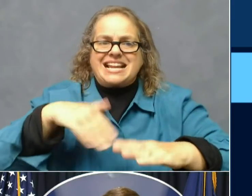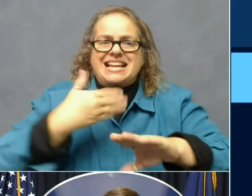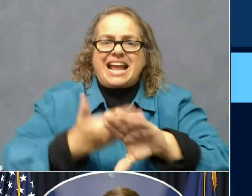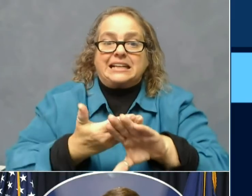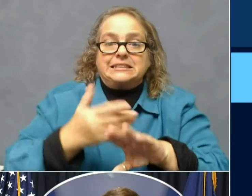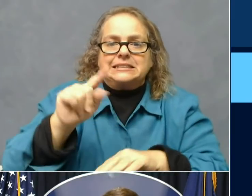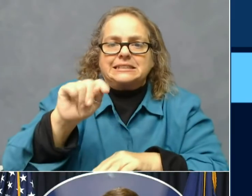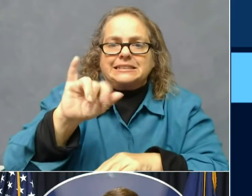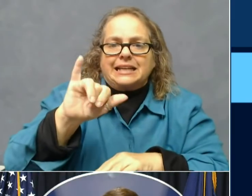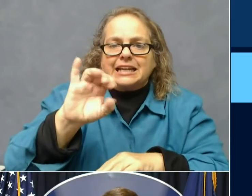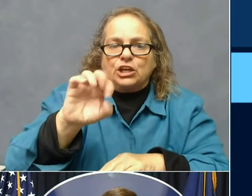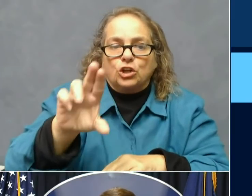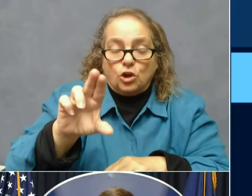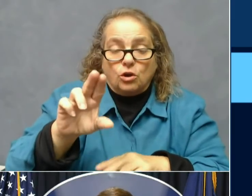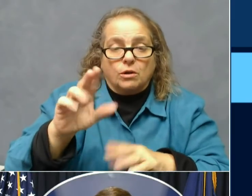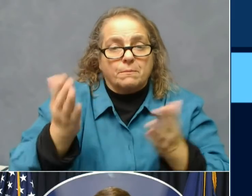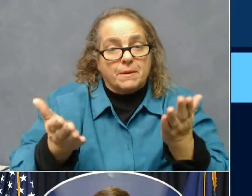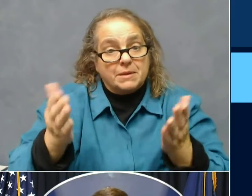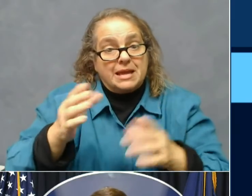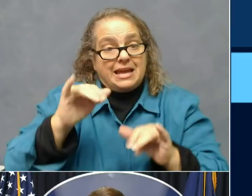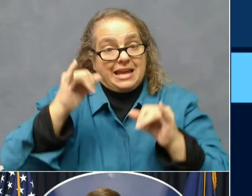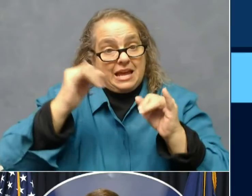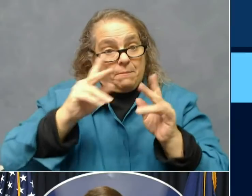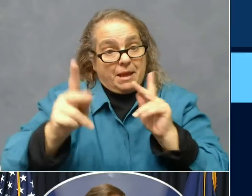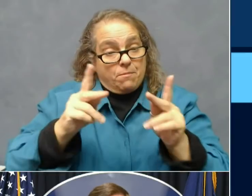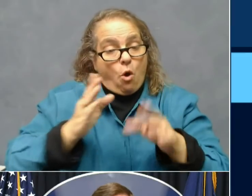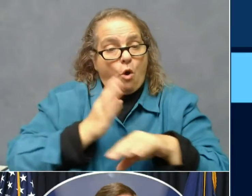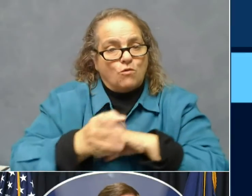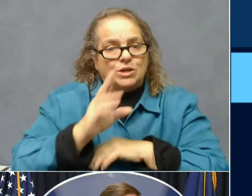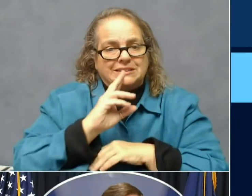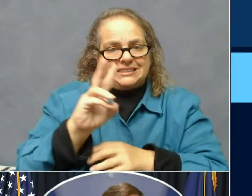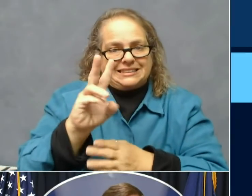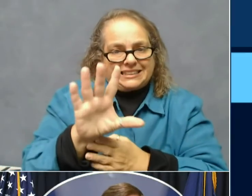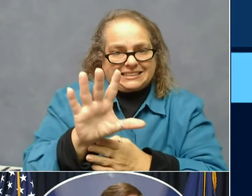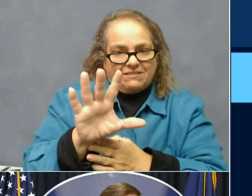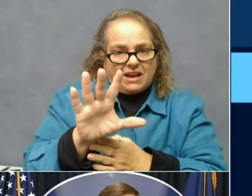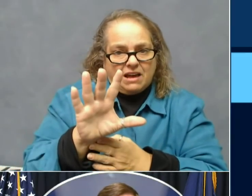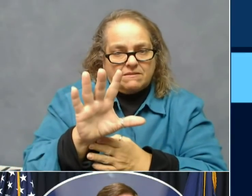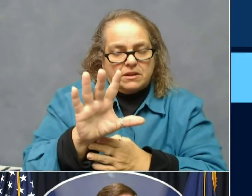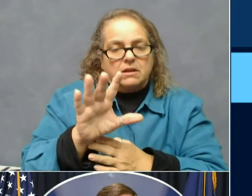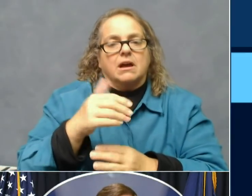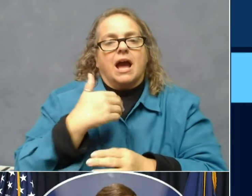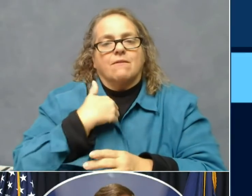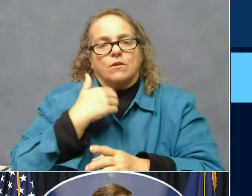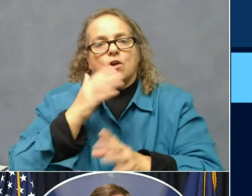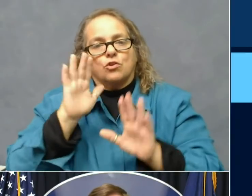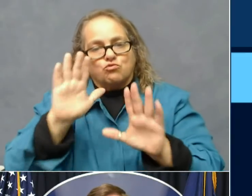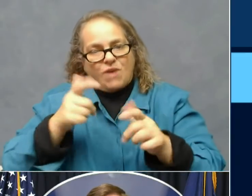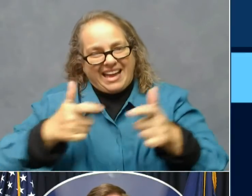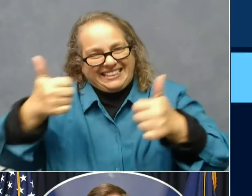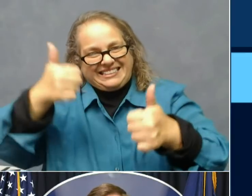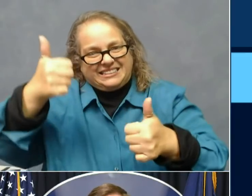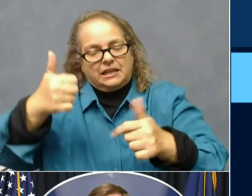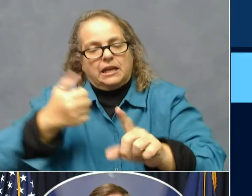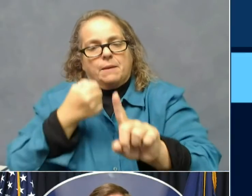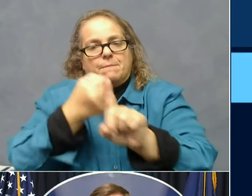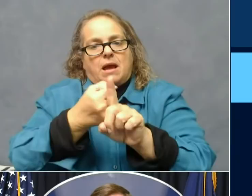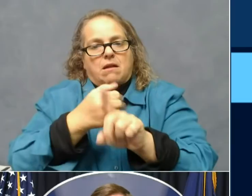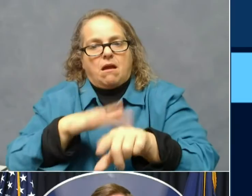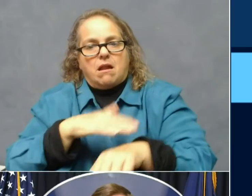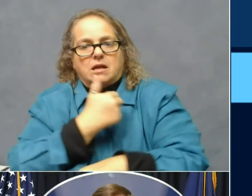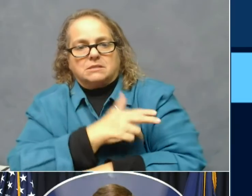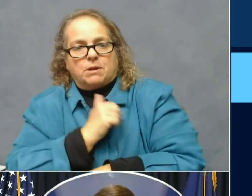individuals over 65 will have the greatest impact on hospitalizations and deaths. In other words, if we want to cut down